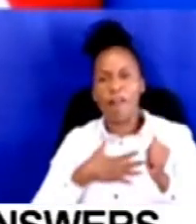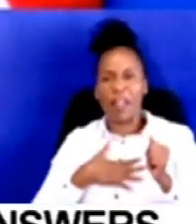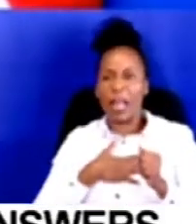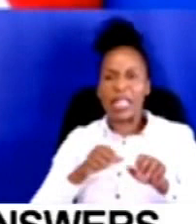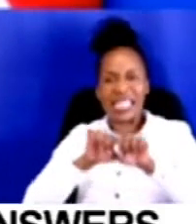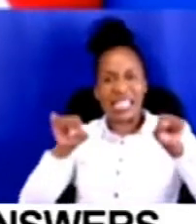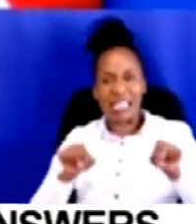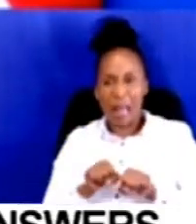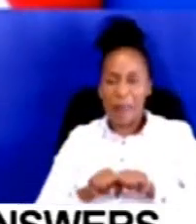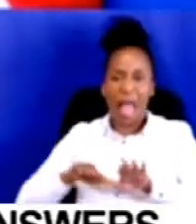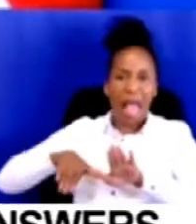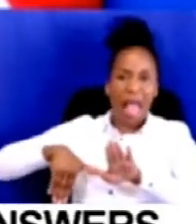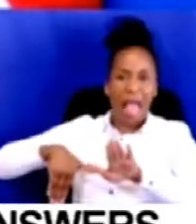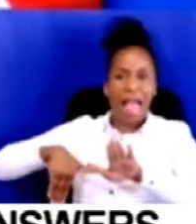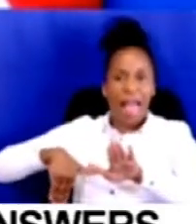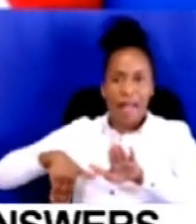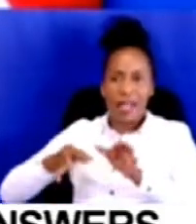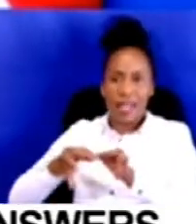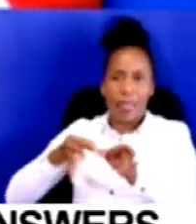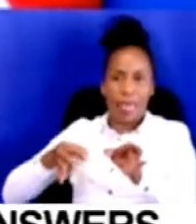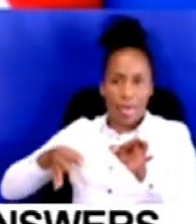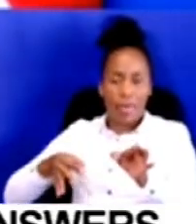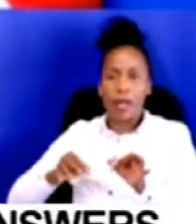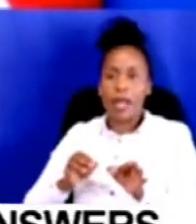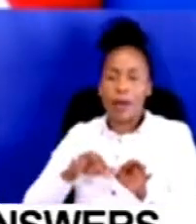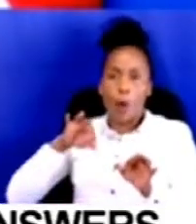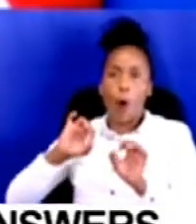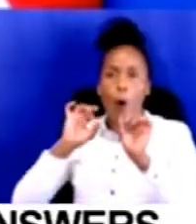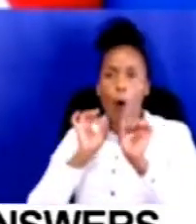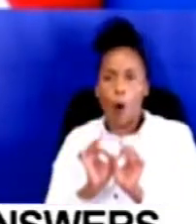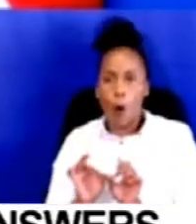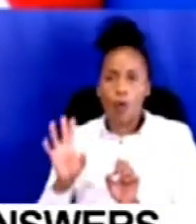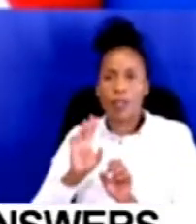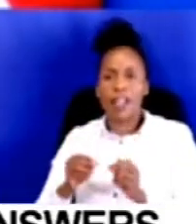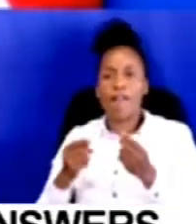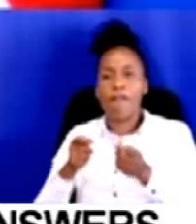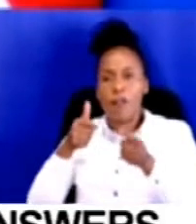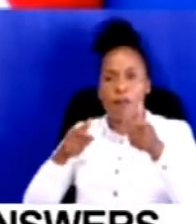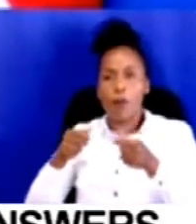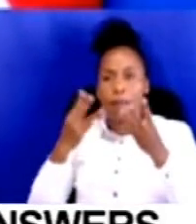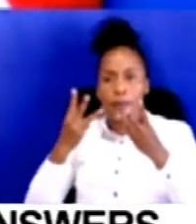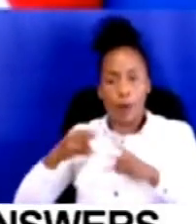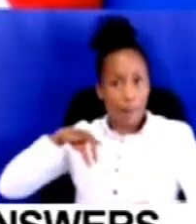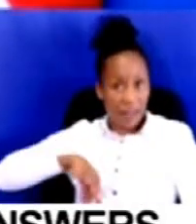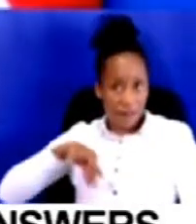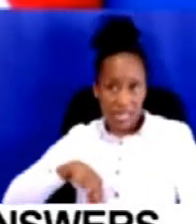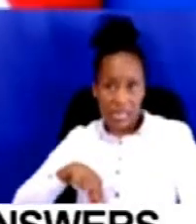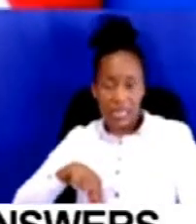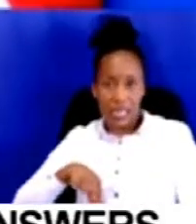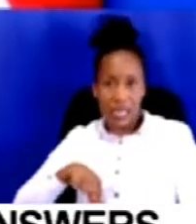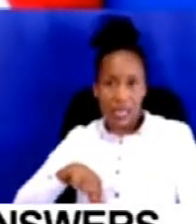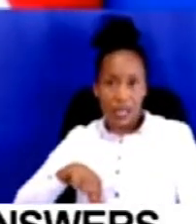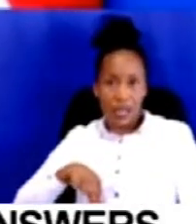behind and is benefiting only a few people, we run a risk of